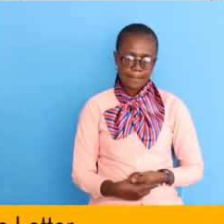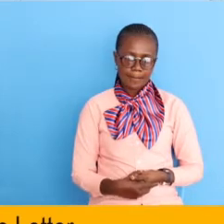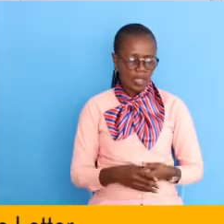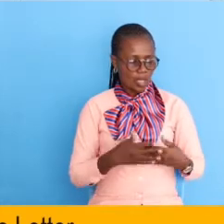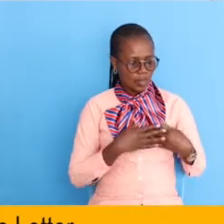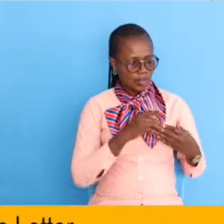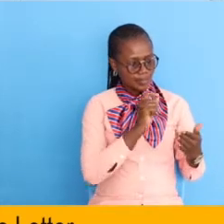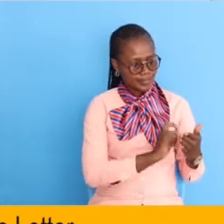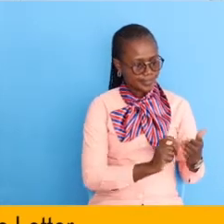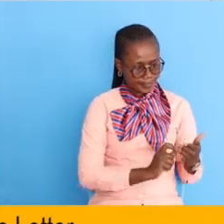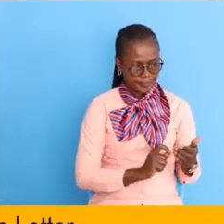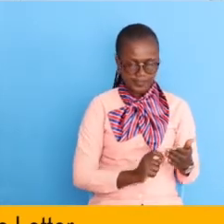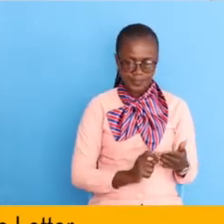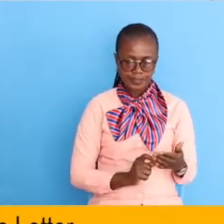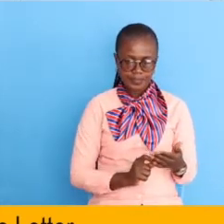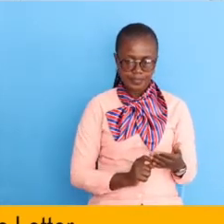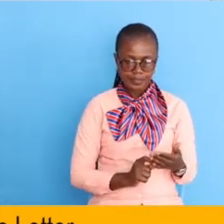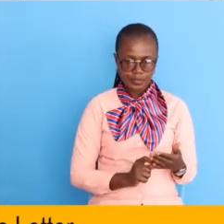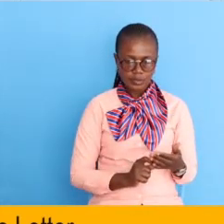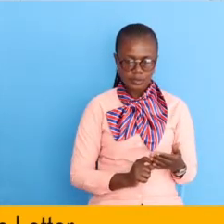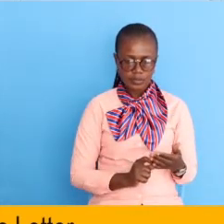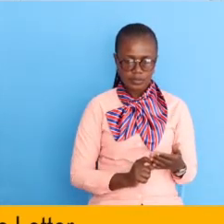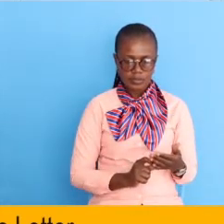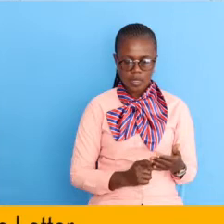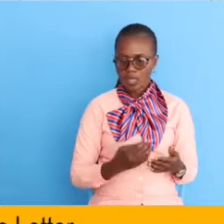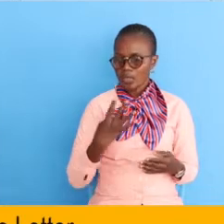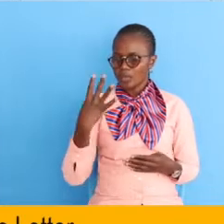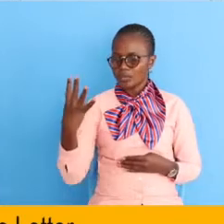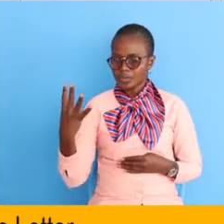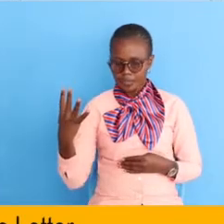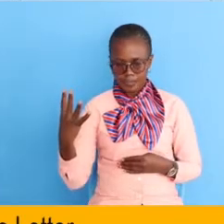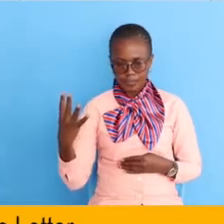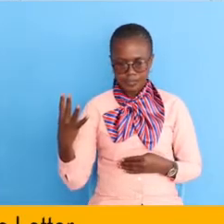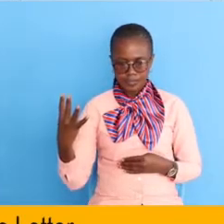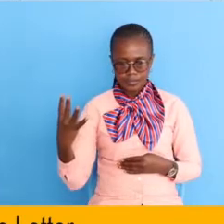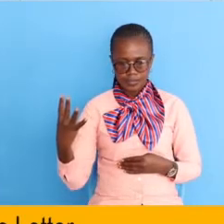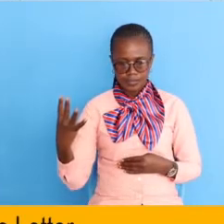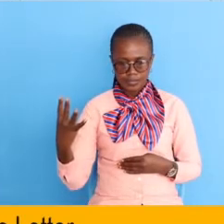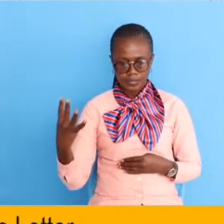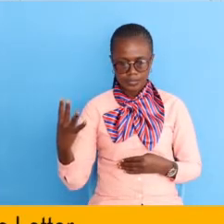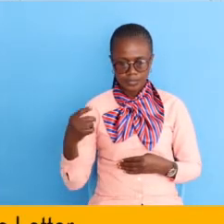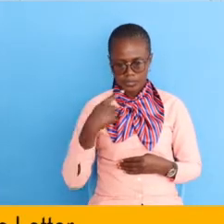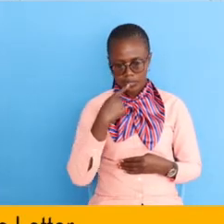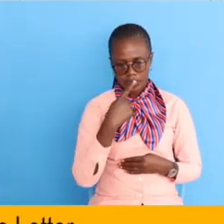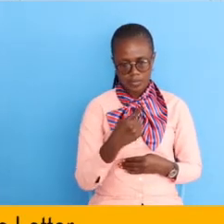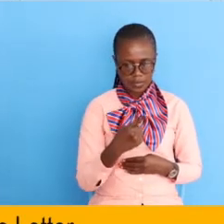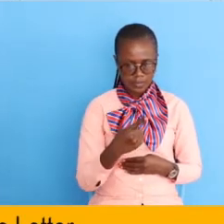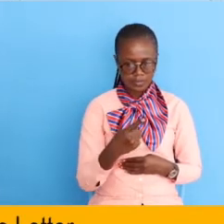Dear students, what follows is number 4. And what did we say? Number